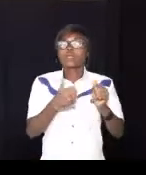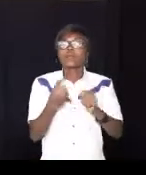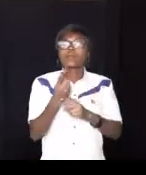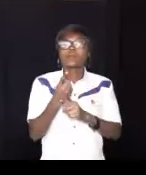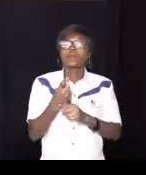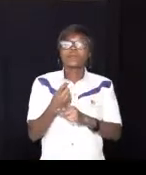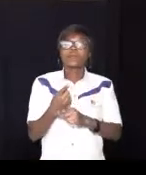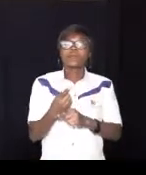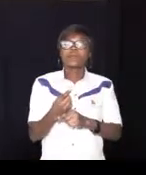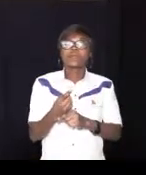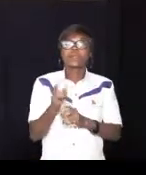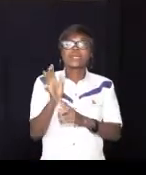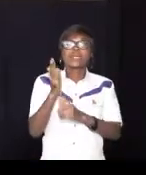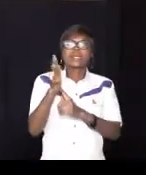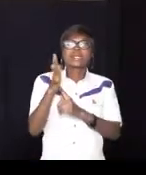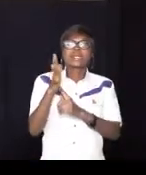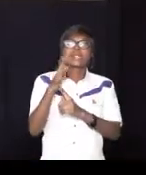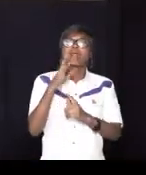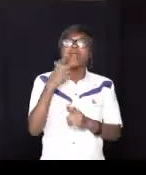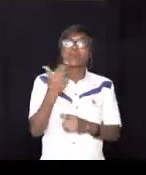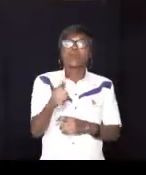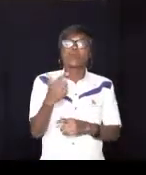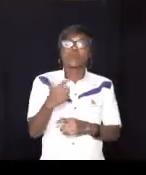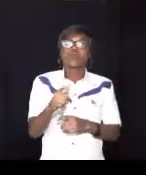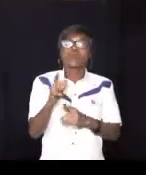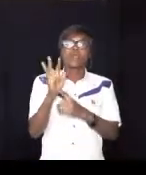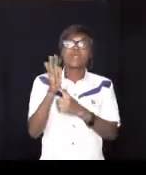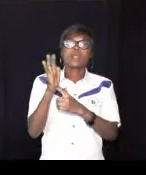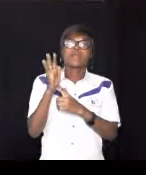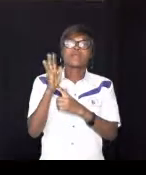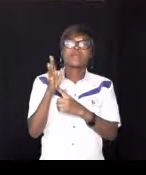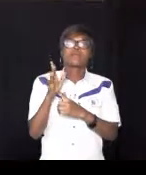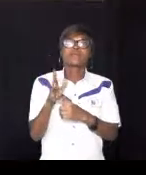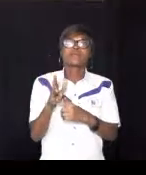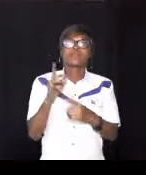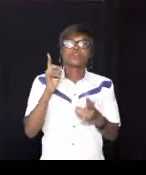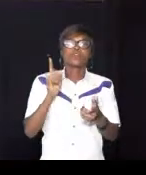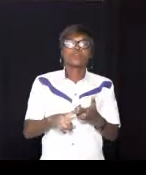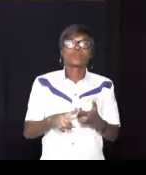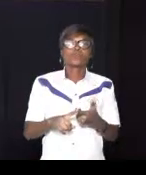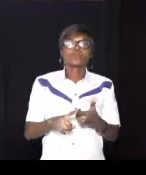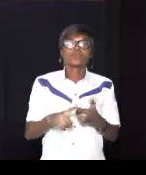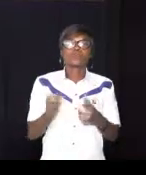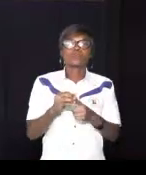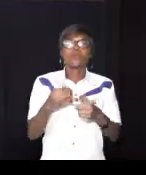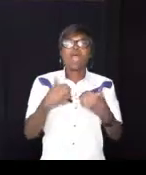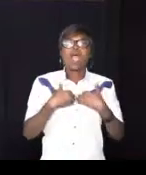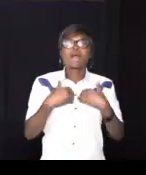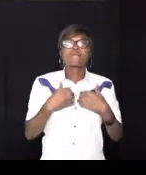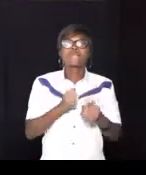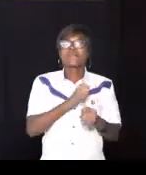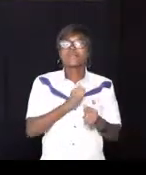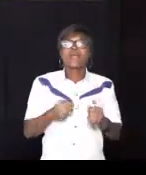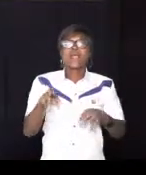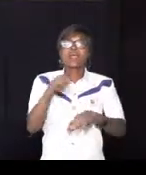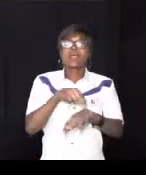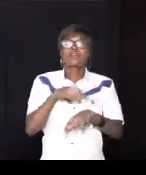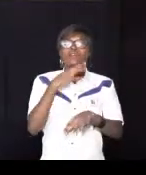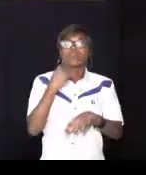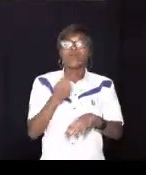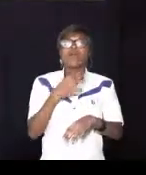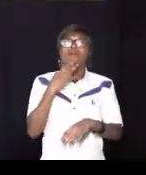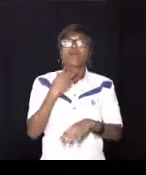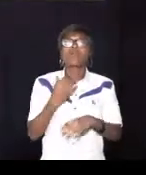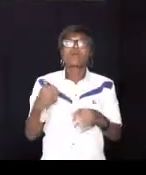What other one? Next one is green leaf. Say that. Green leaf too has natural color. We have